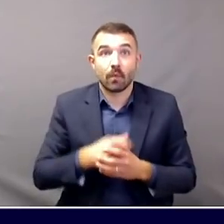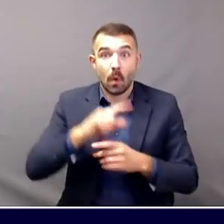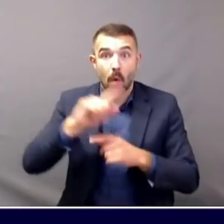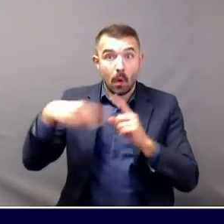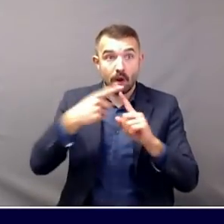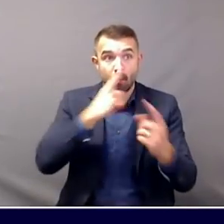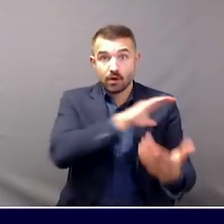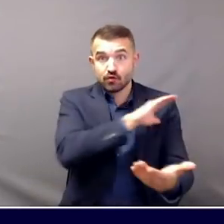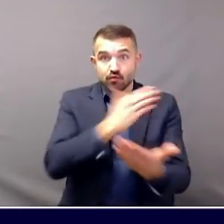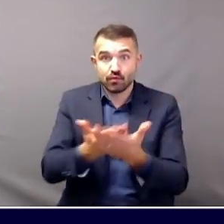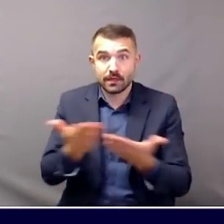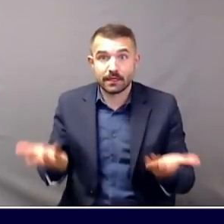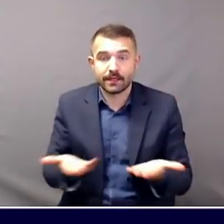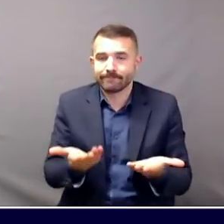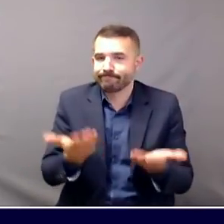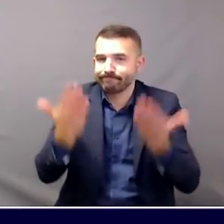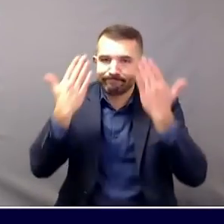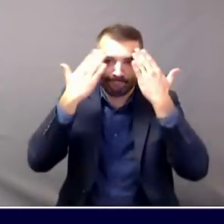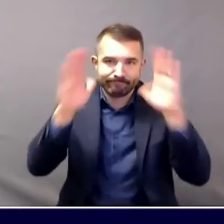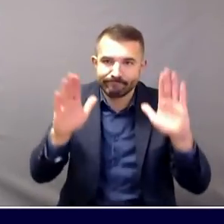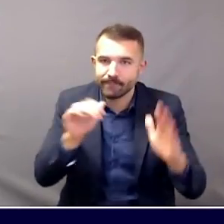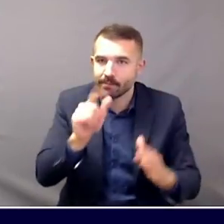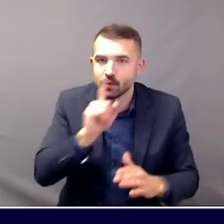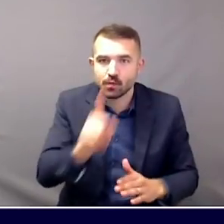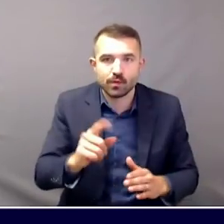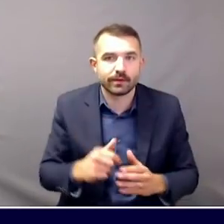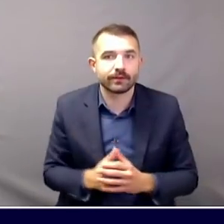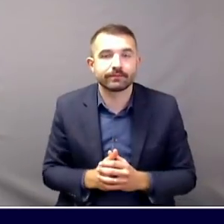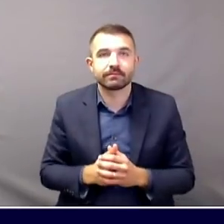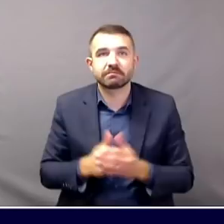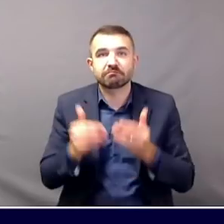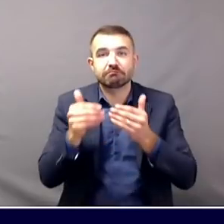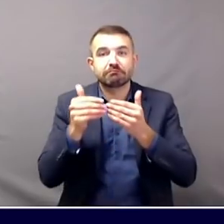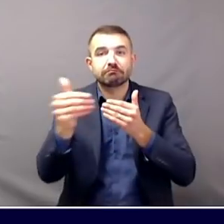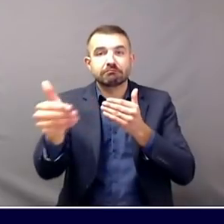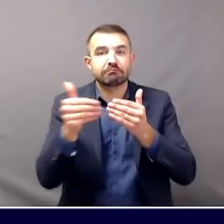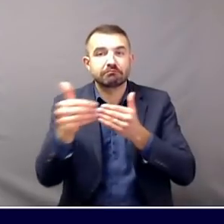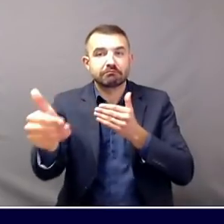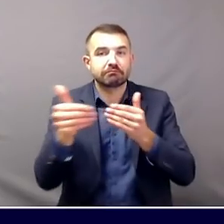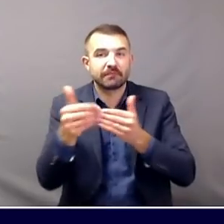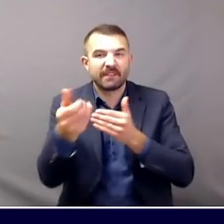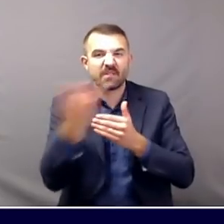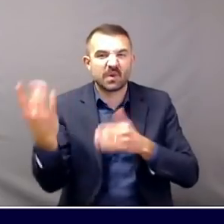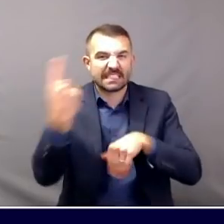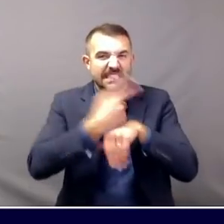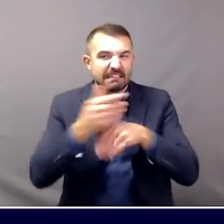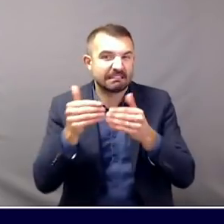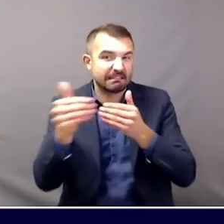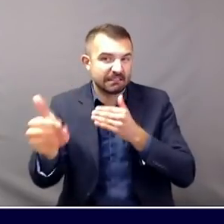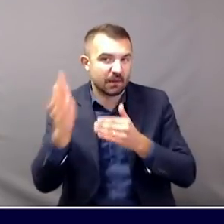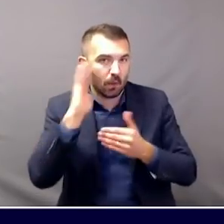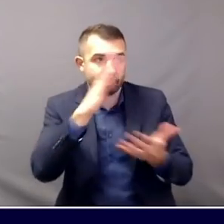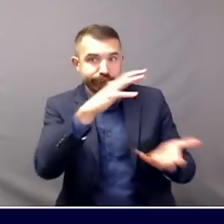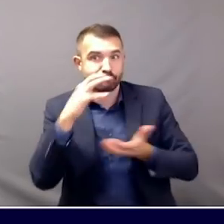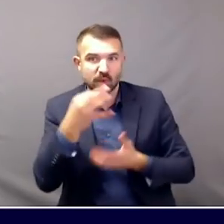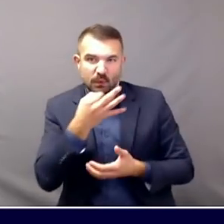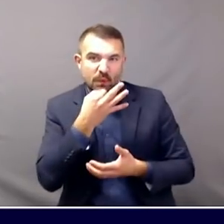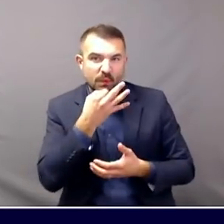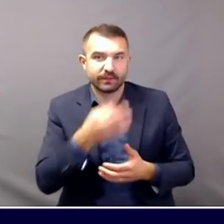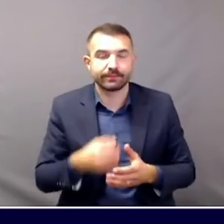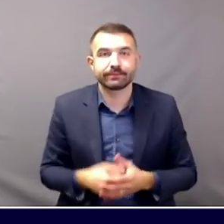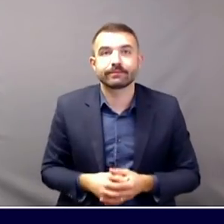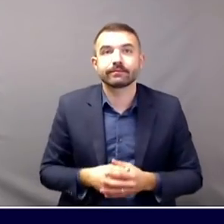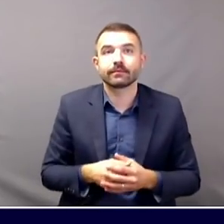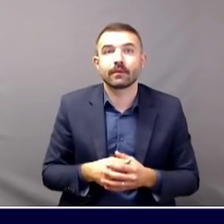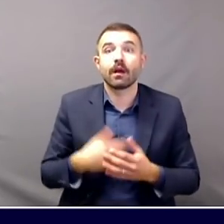understand that it may arrive in the coming days. Now, I wanted to mention this to everybody for a few reasons. The first is, again,